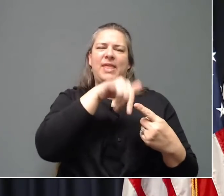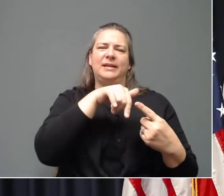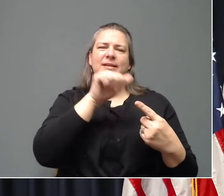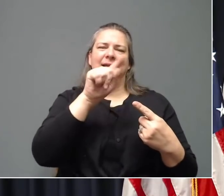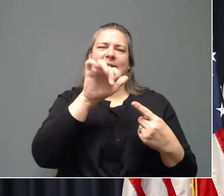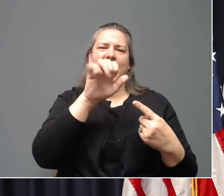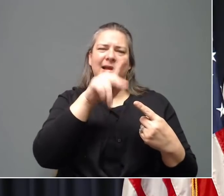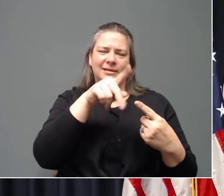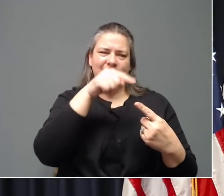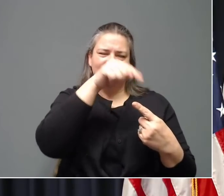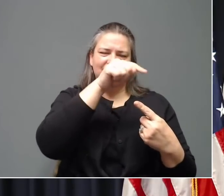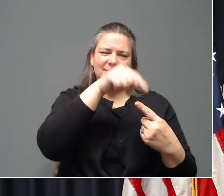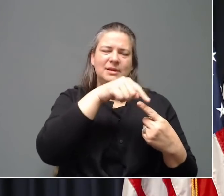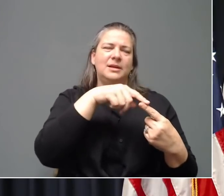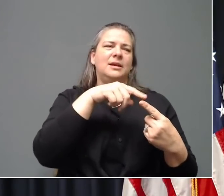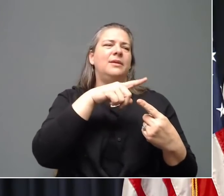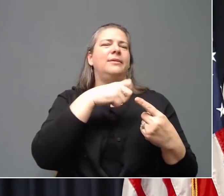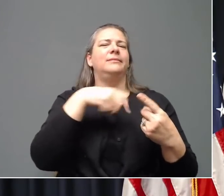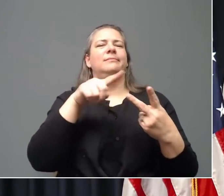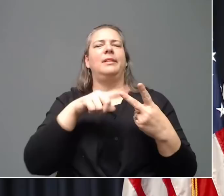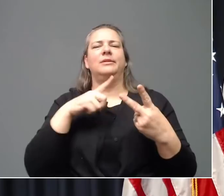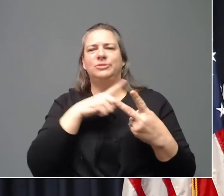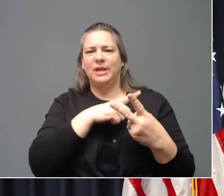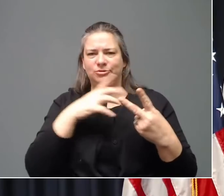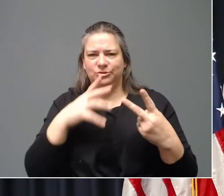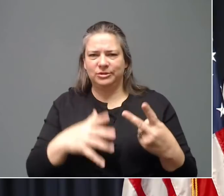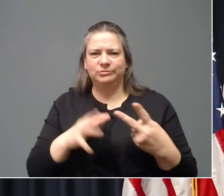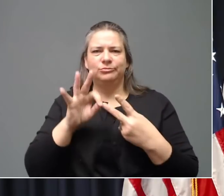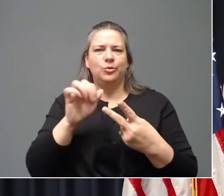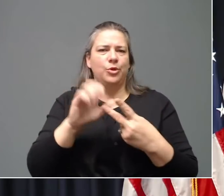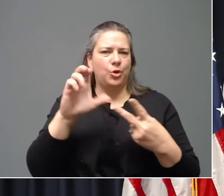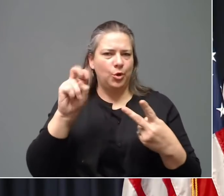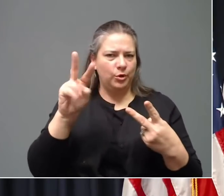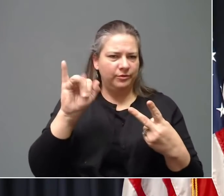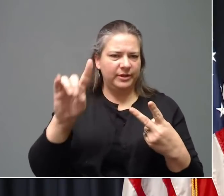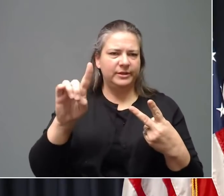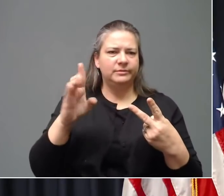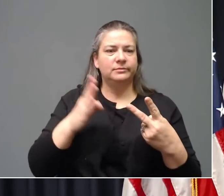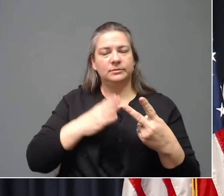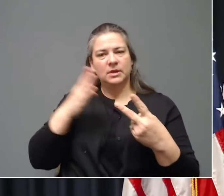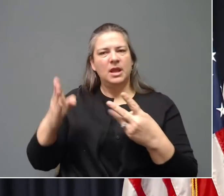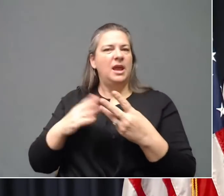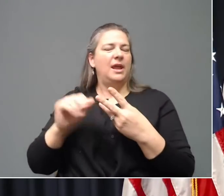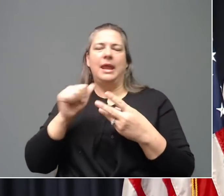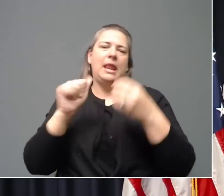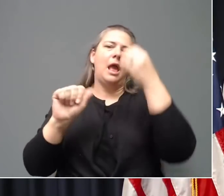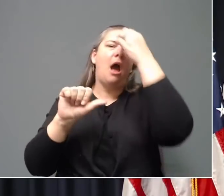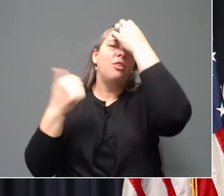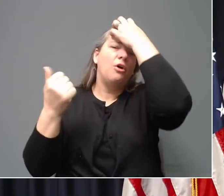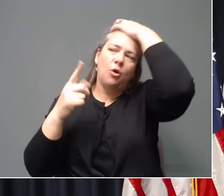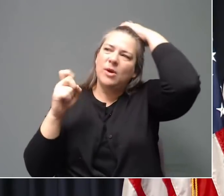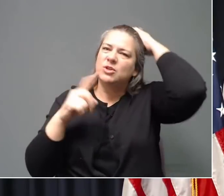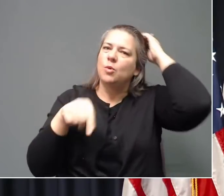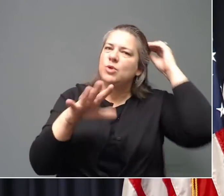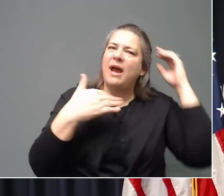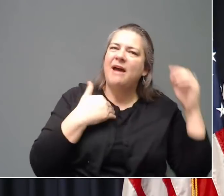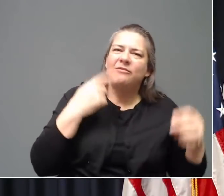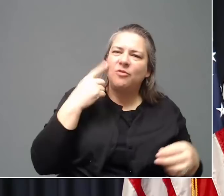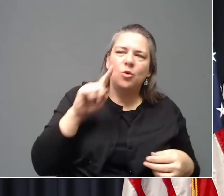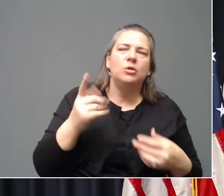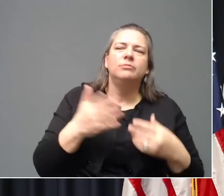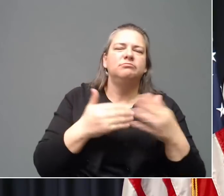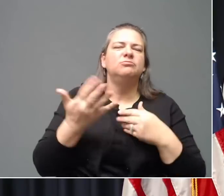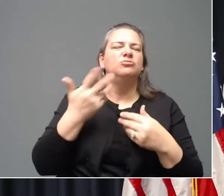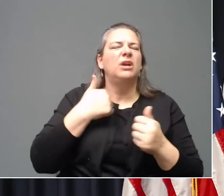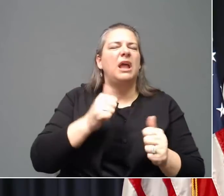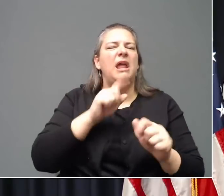COVID on that to any other questions that folks may have. We